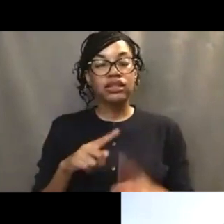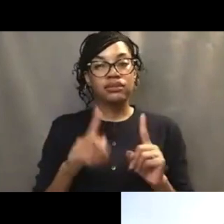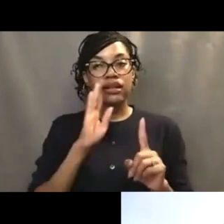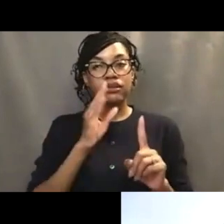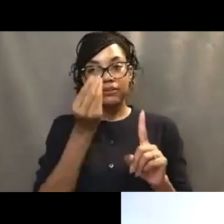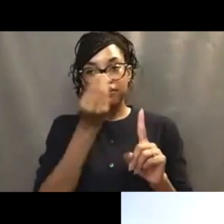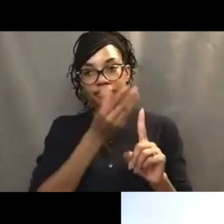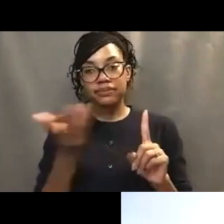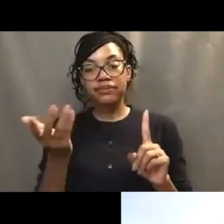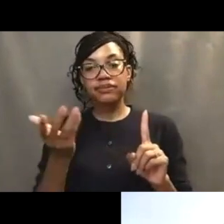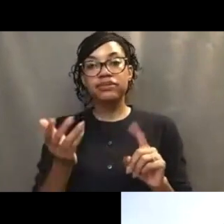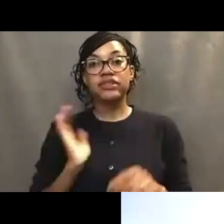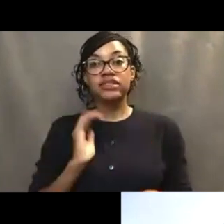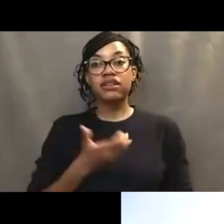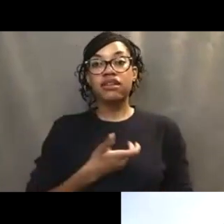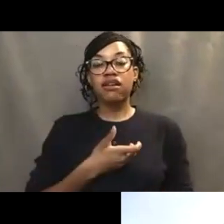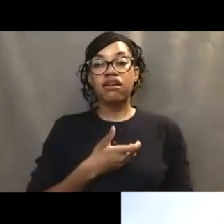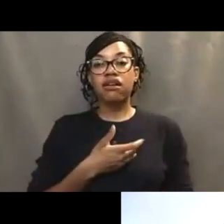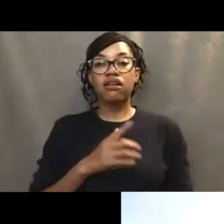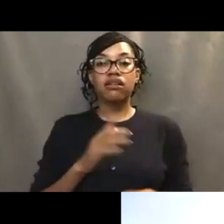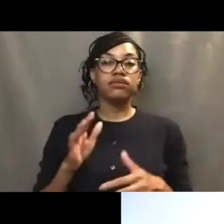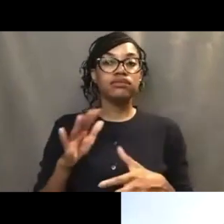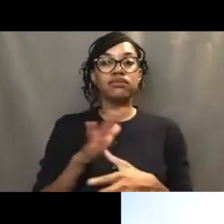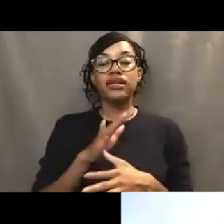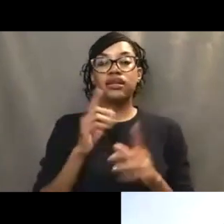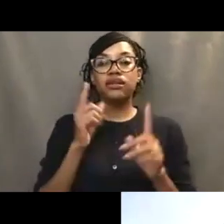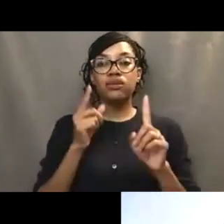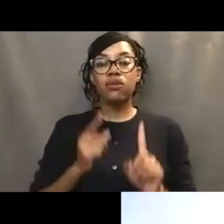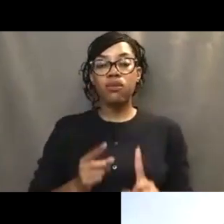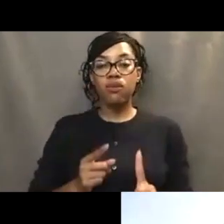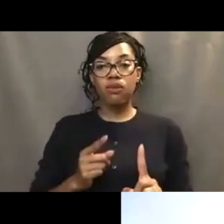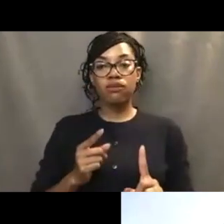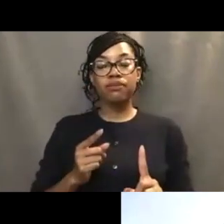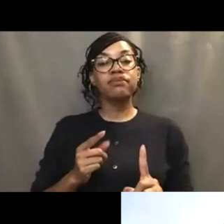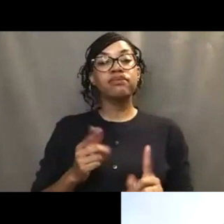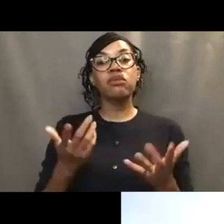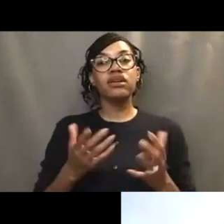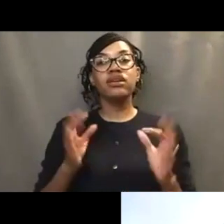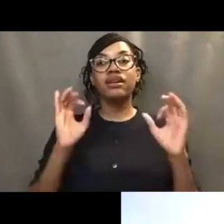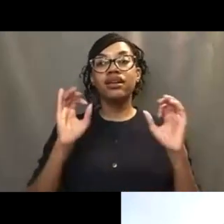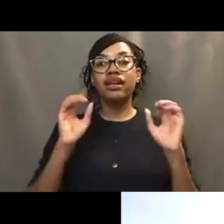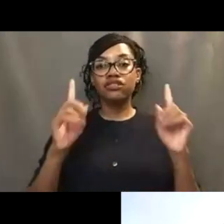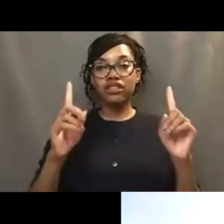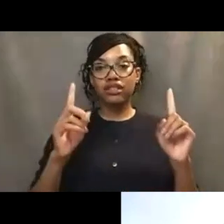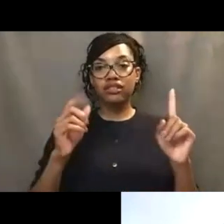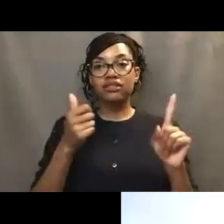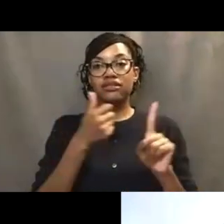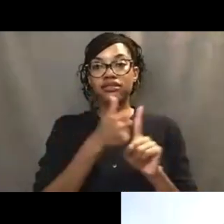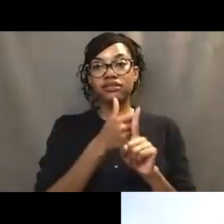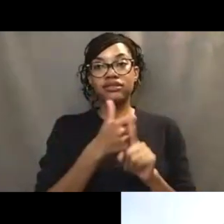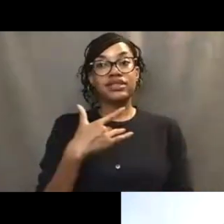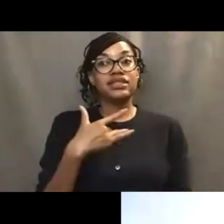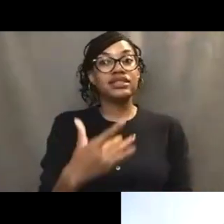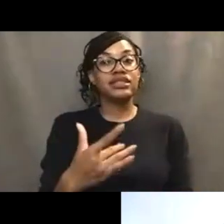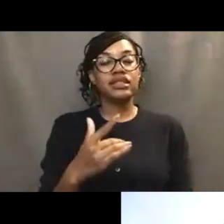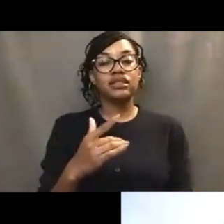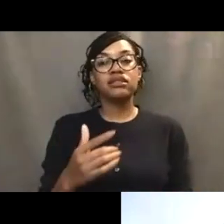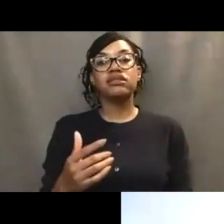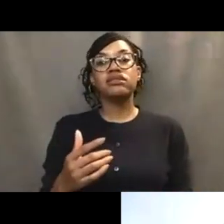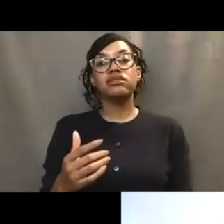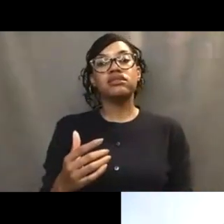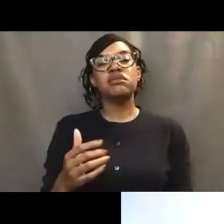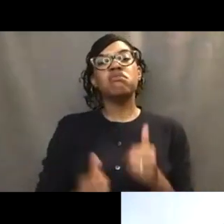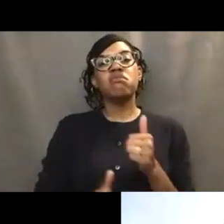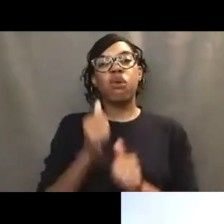our main tenets is that education is a primarily workforce of women. And let's be